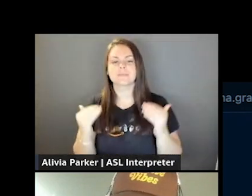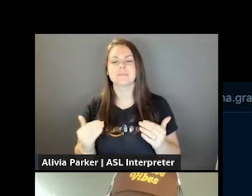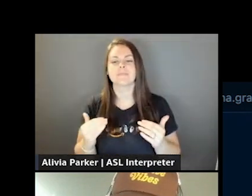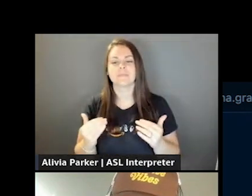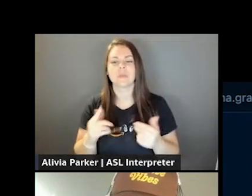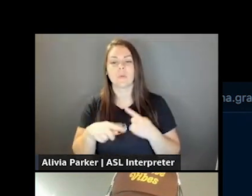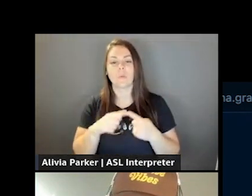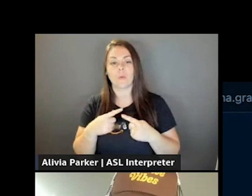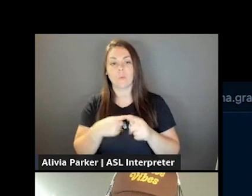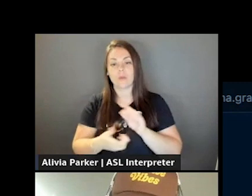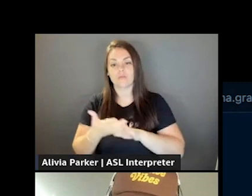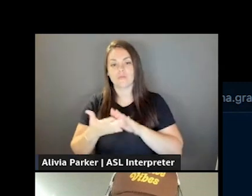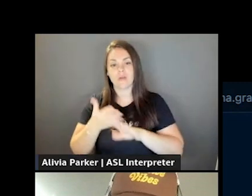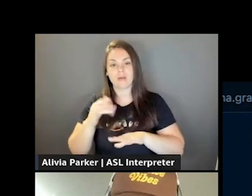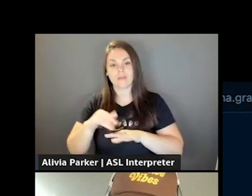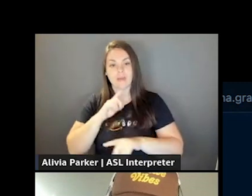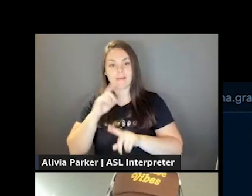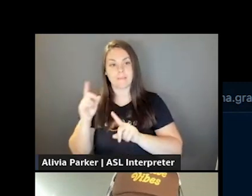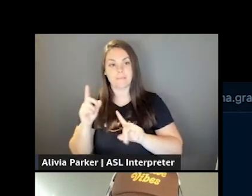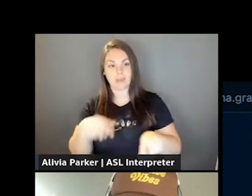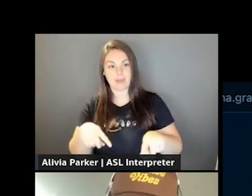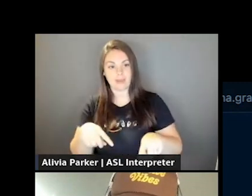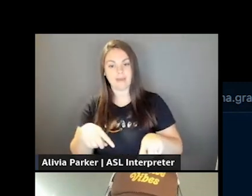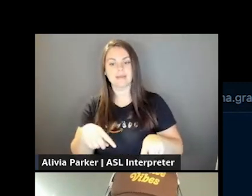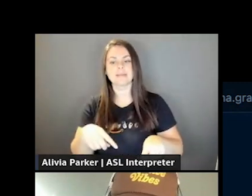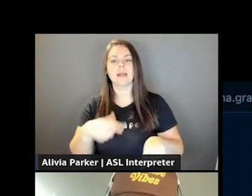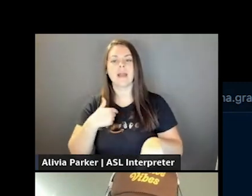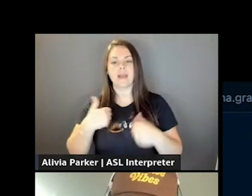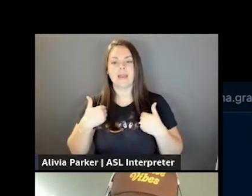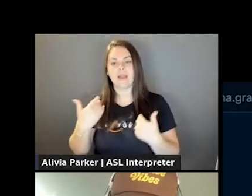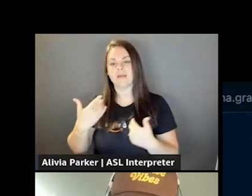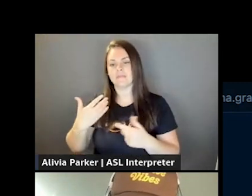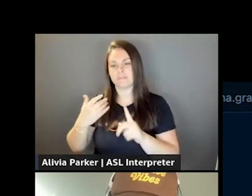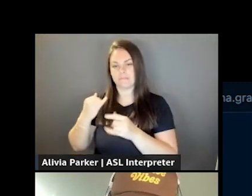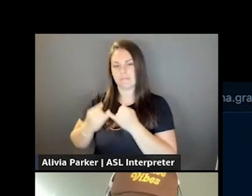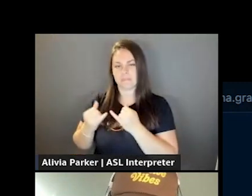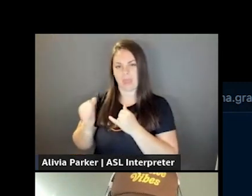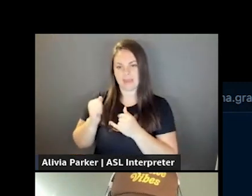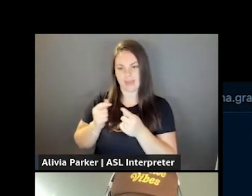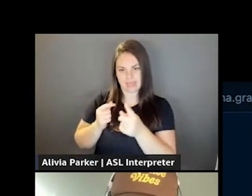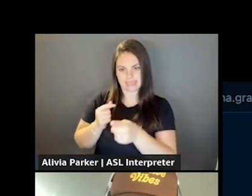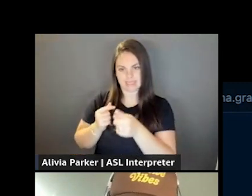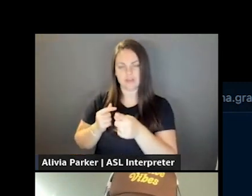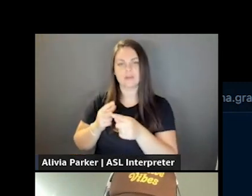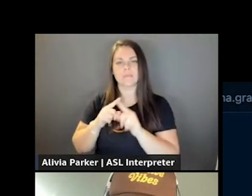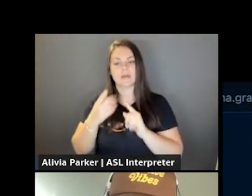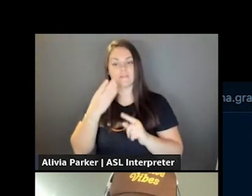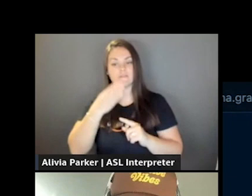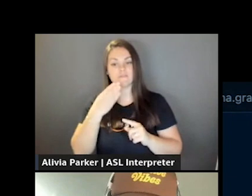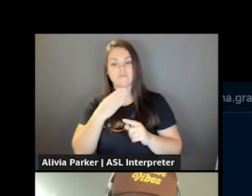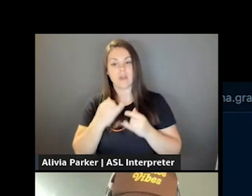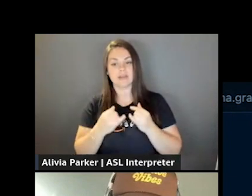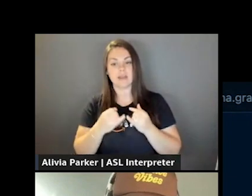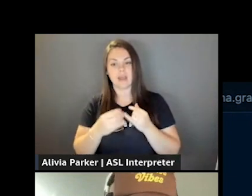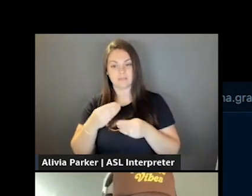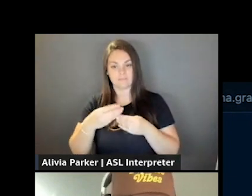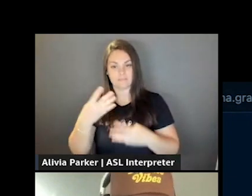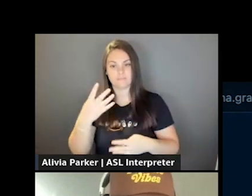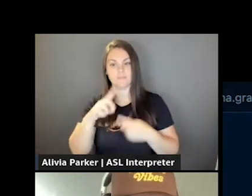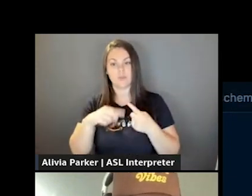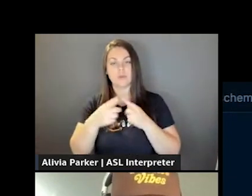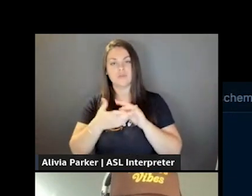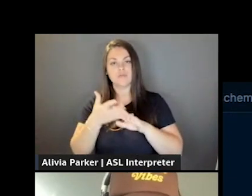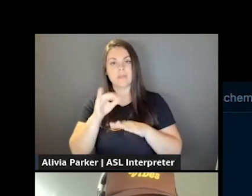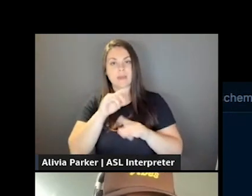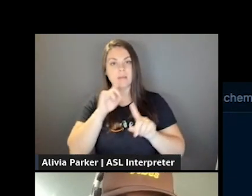when we run that command. I have our front end, and here's our back end right here. I have our front end. Once you run that command and all those